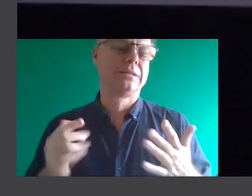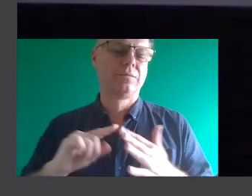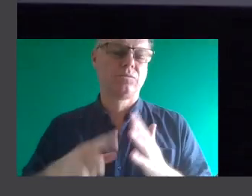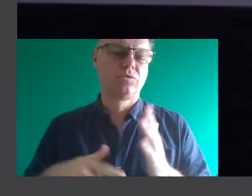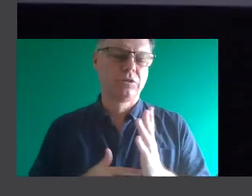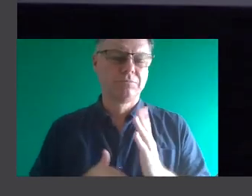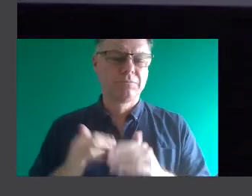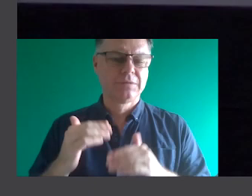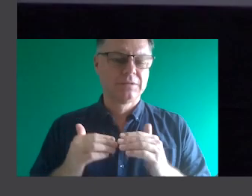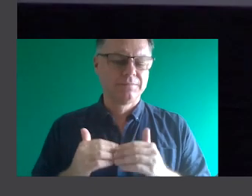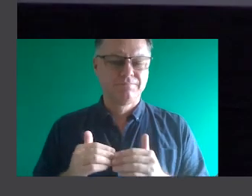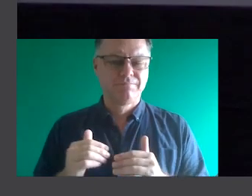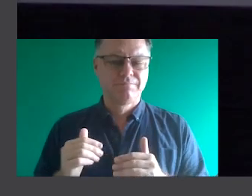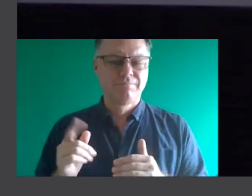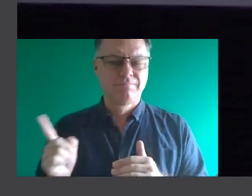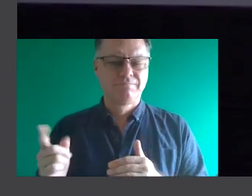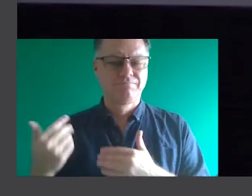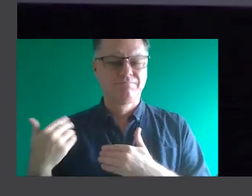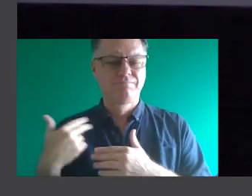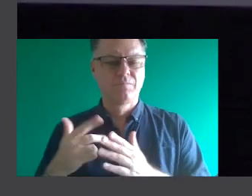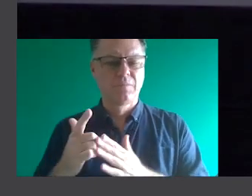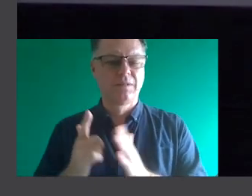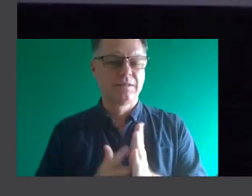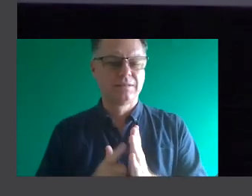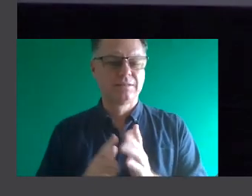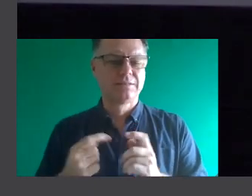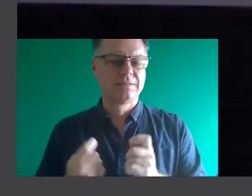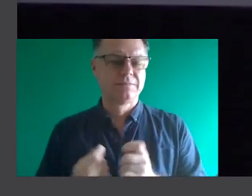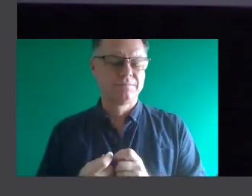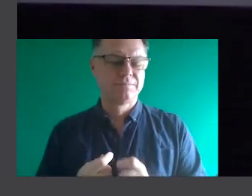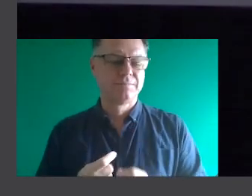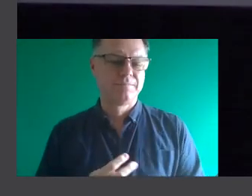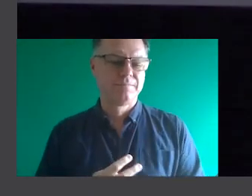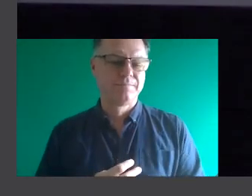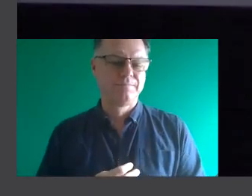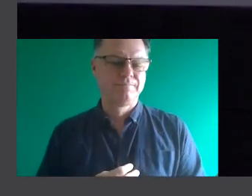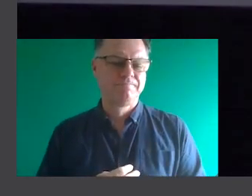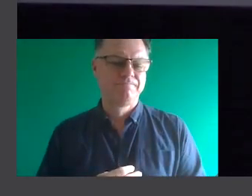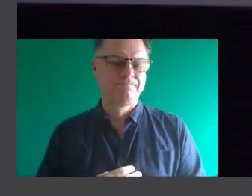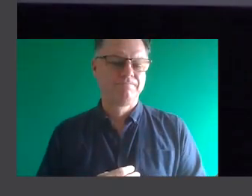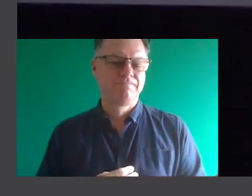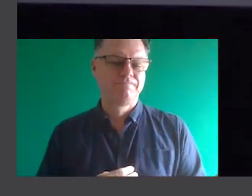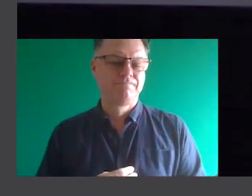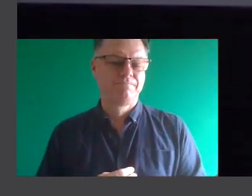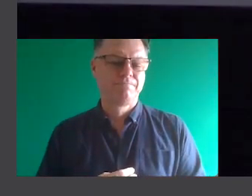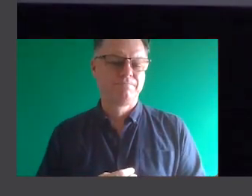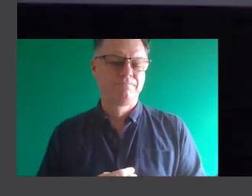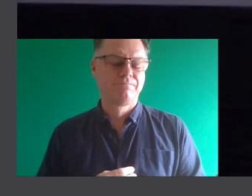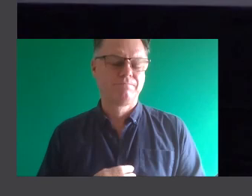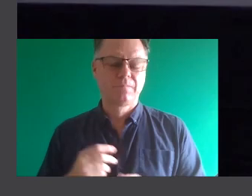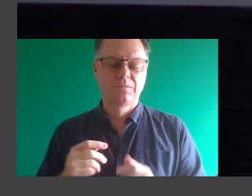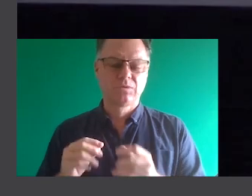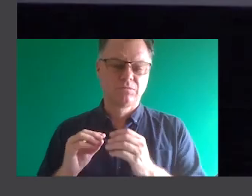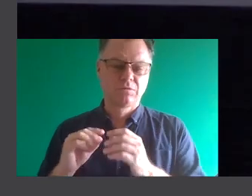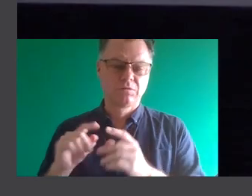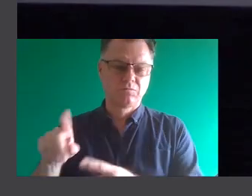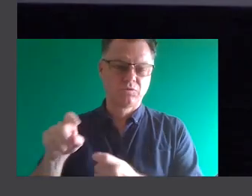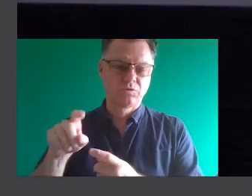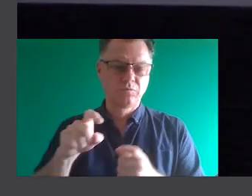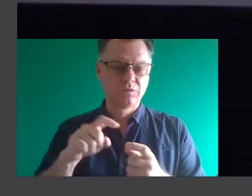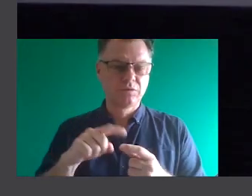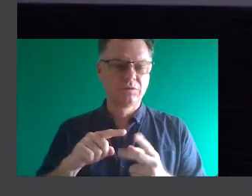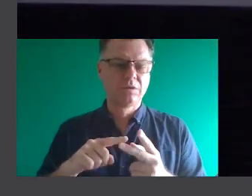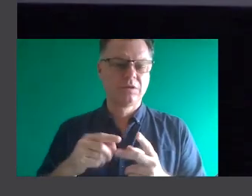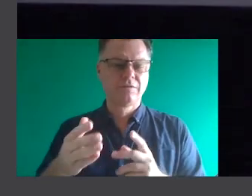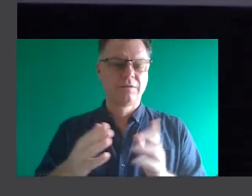years working in major projects and infrastructure. He leads the legal, commercial, and governance teams supporting the